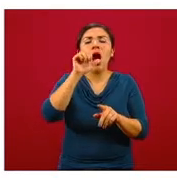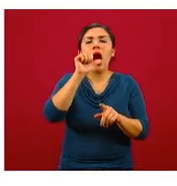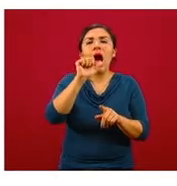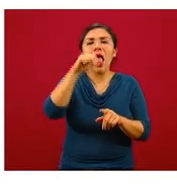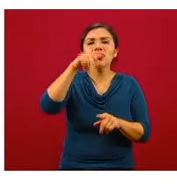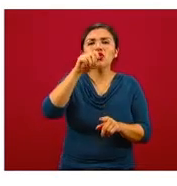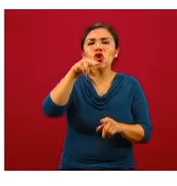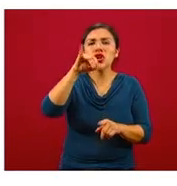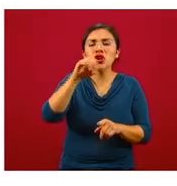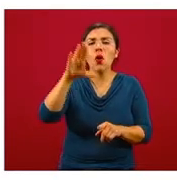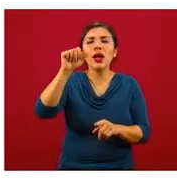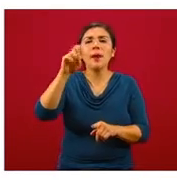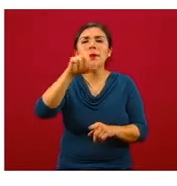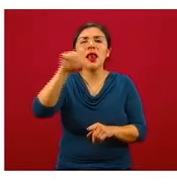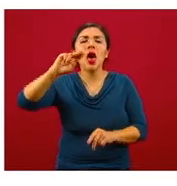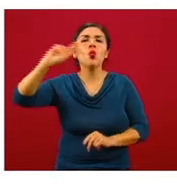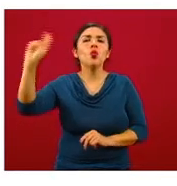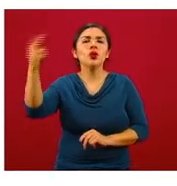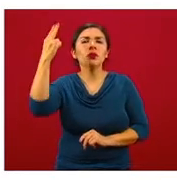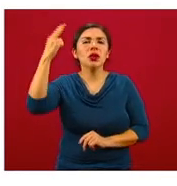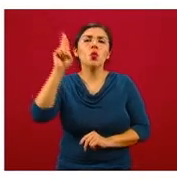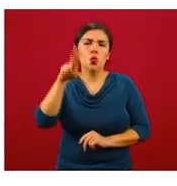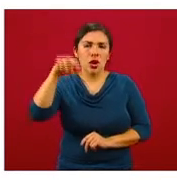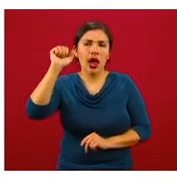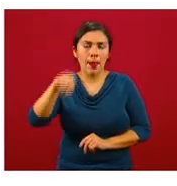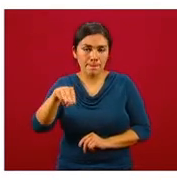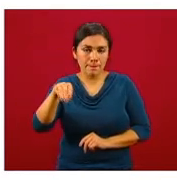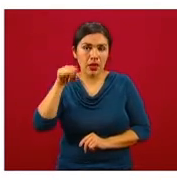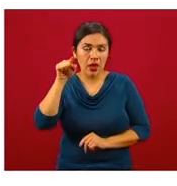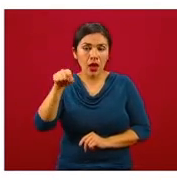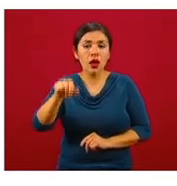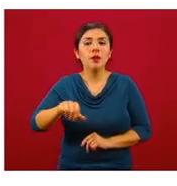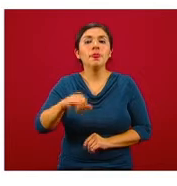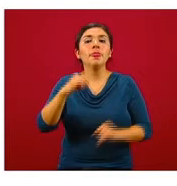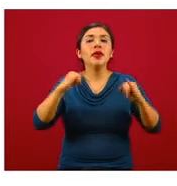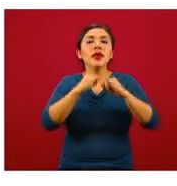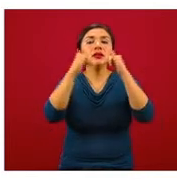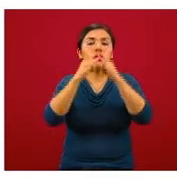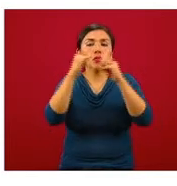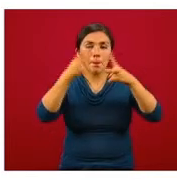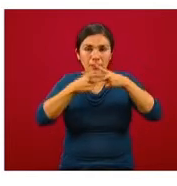downloaded. We have the AMA model, and that